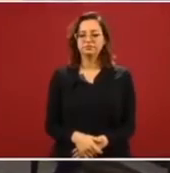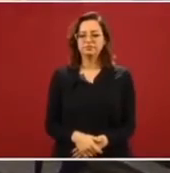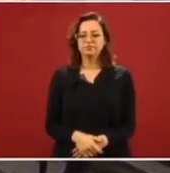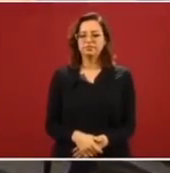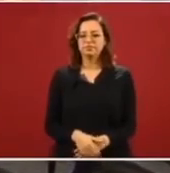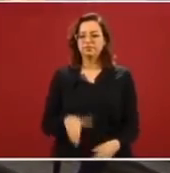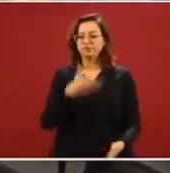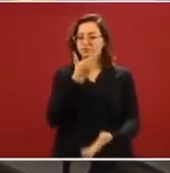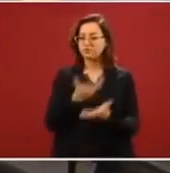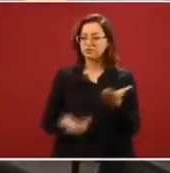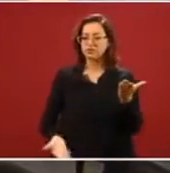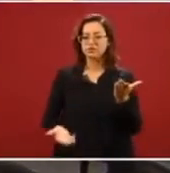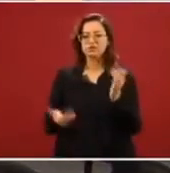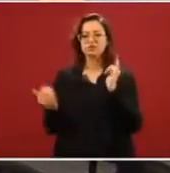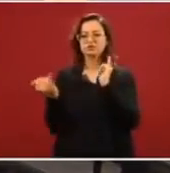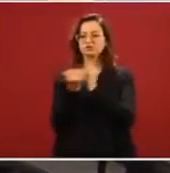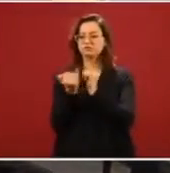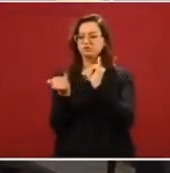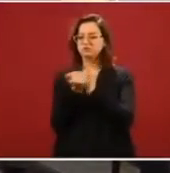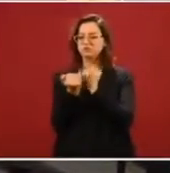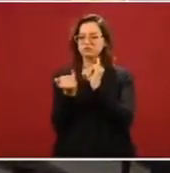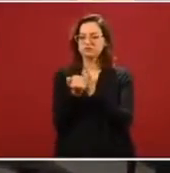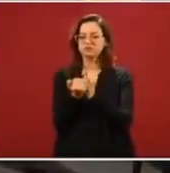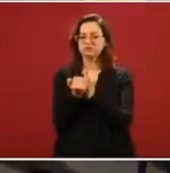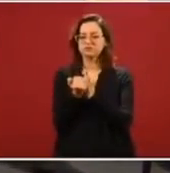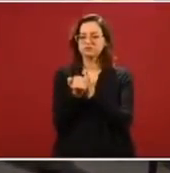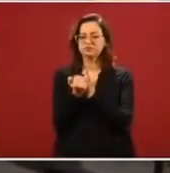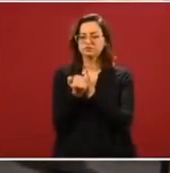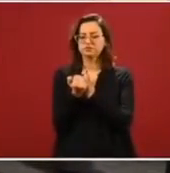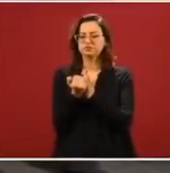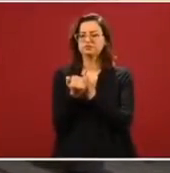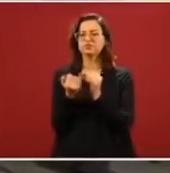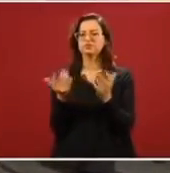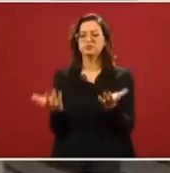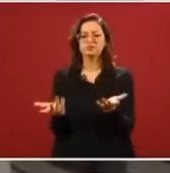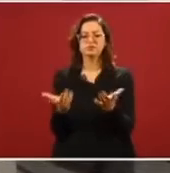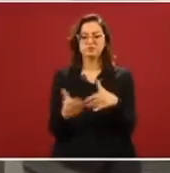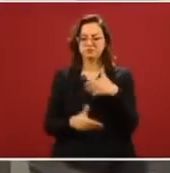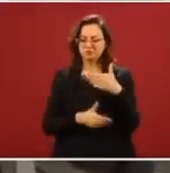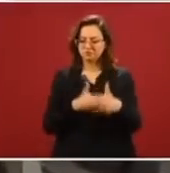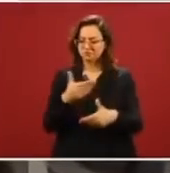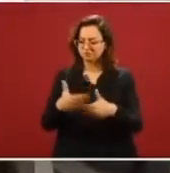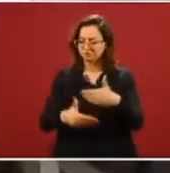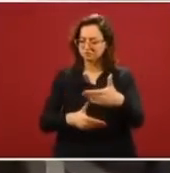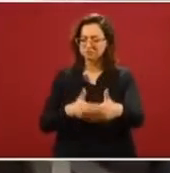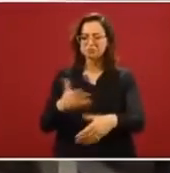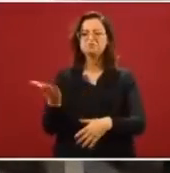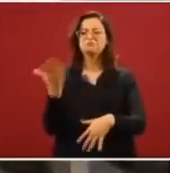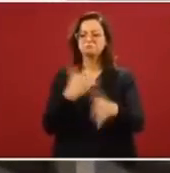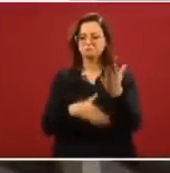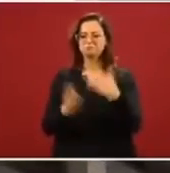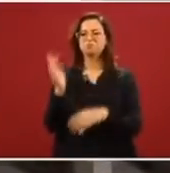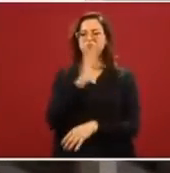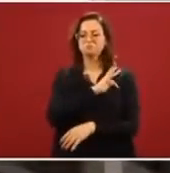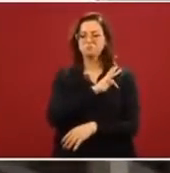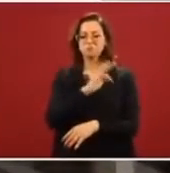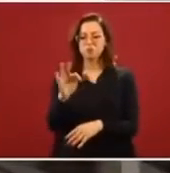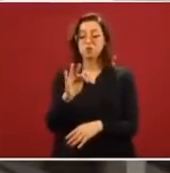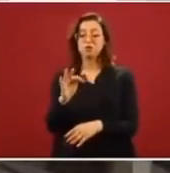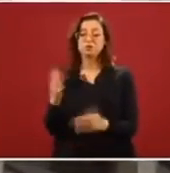ahora. And the same thing is happening now. Vamos a salir adelante. We're going to get Hay ahead. que tener